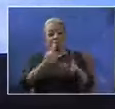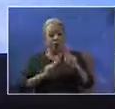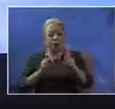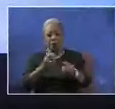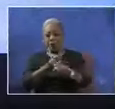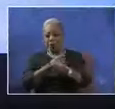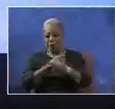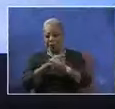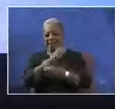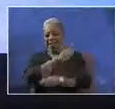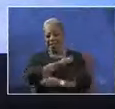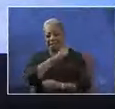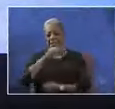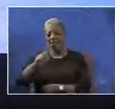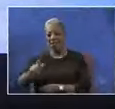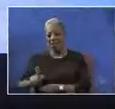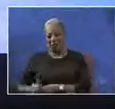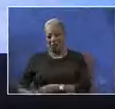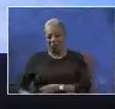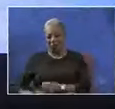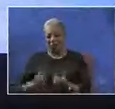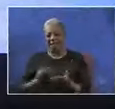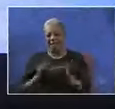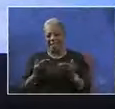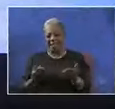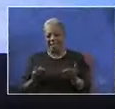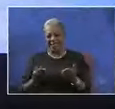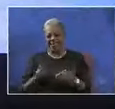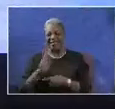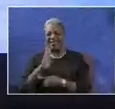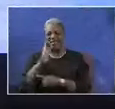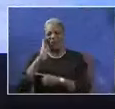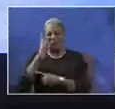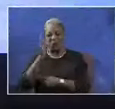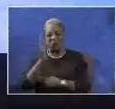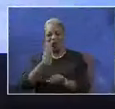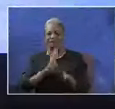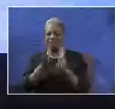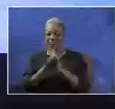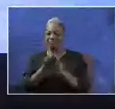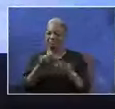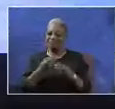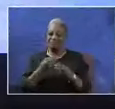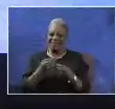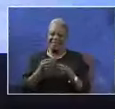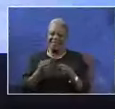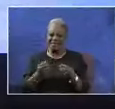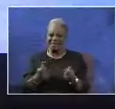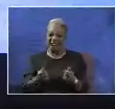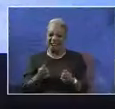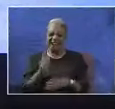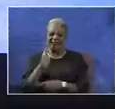Lord. Things will work out for you, and they will work out